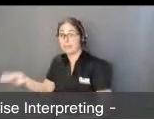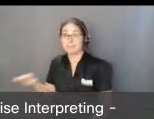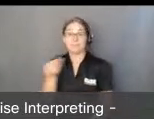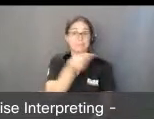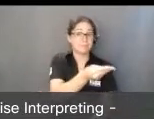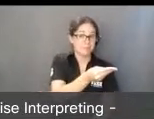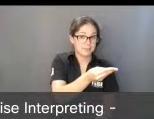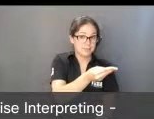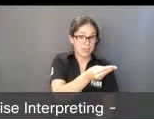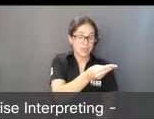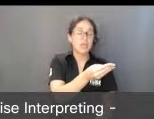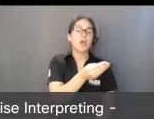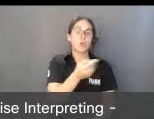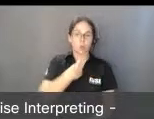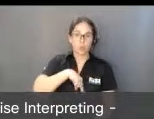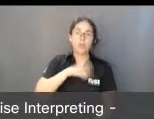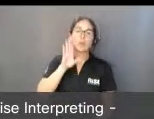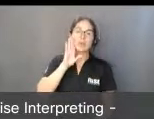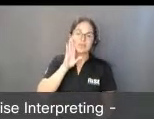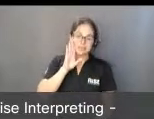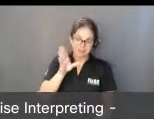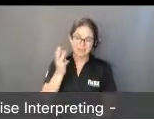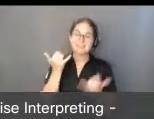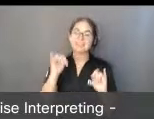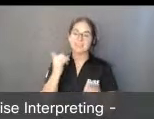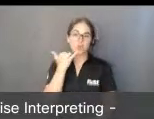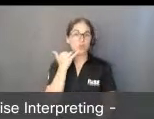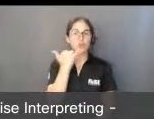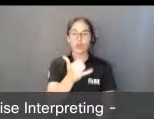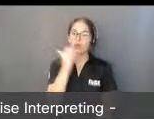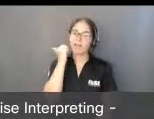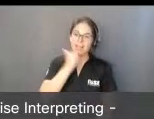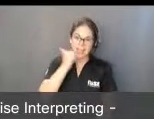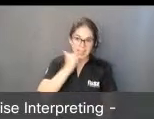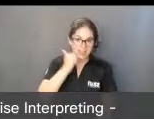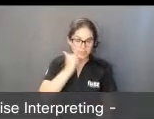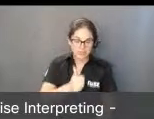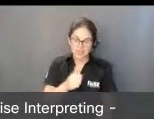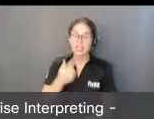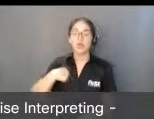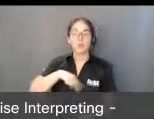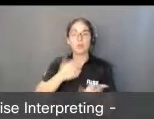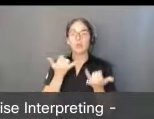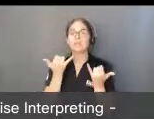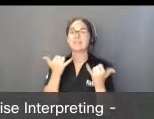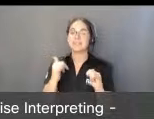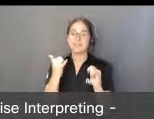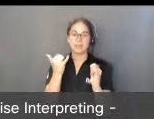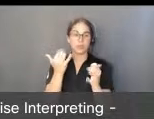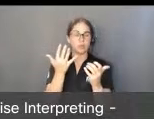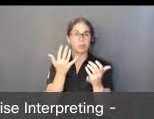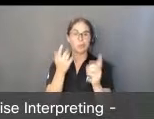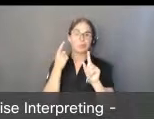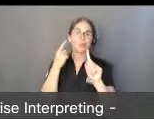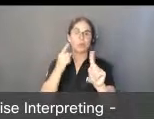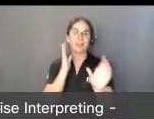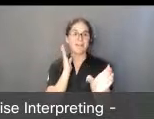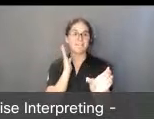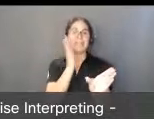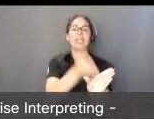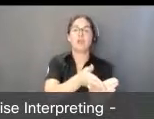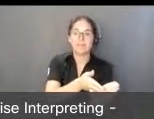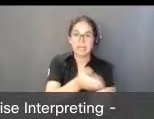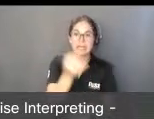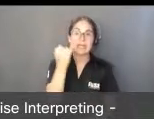we're still going to generate the phone calls home daily like we do in a regular setting. We're still going to try to intervene when they didn't show up those